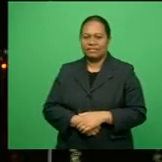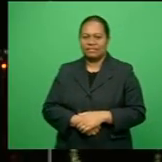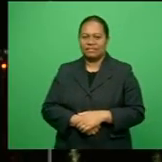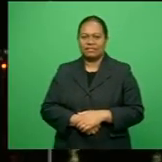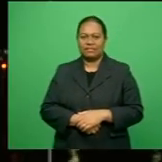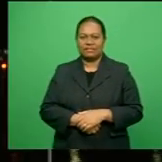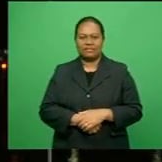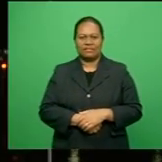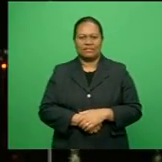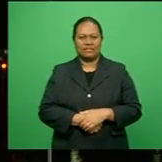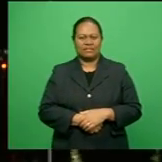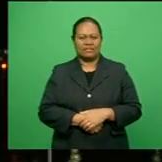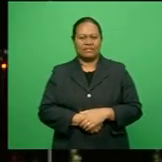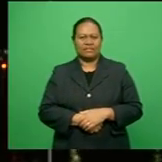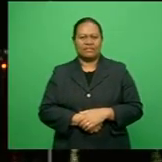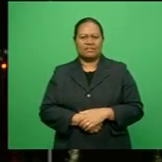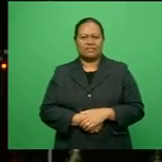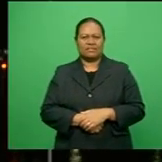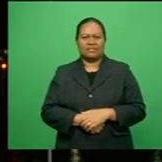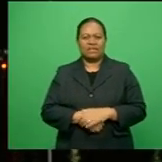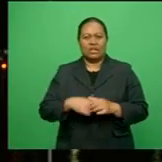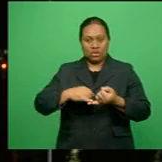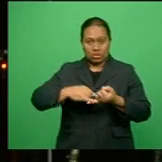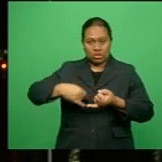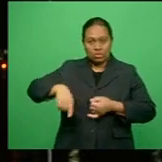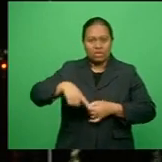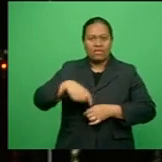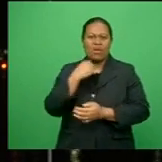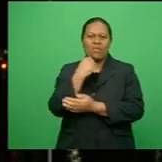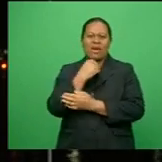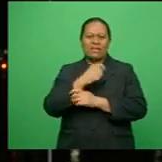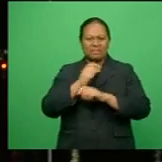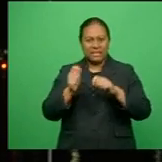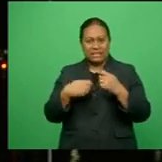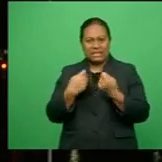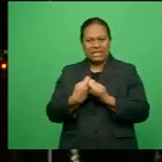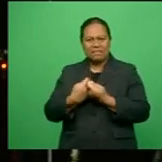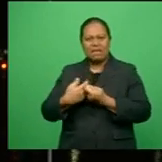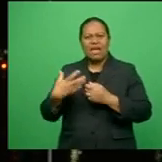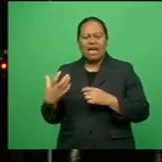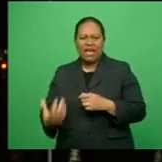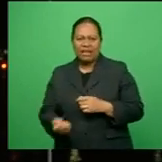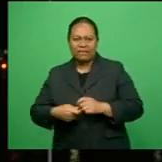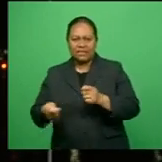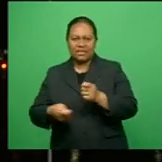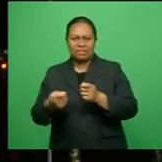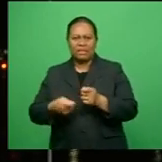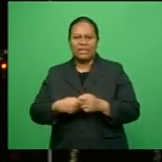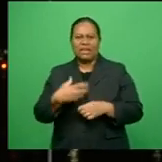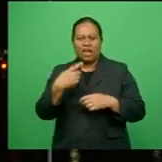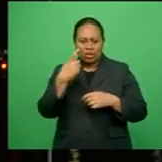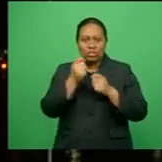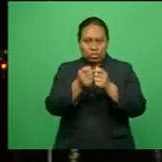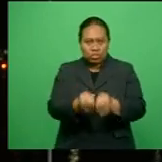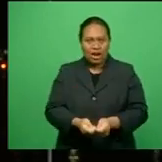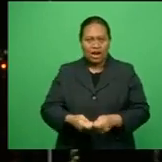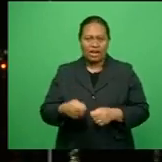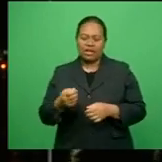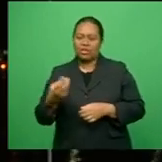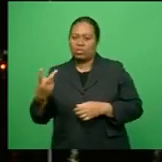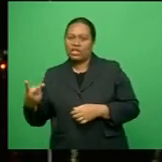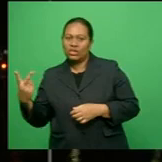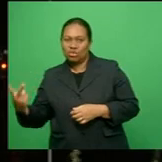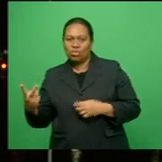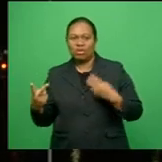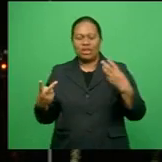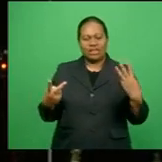Sports. The SUVA rugby team needs to improve on discipline despite their 22-3 win over NADI in the Skipper Cup